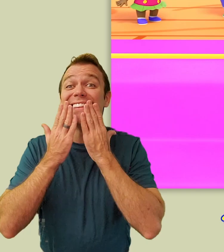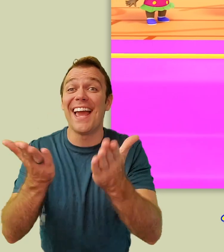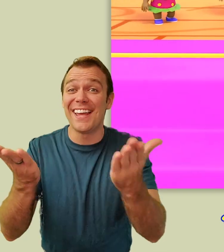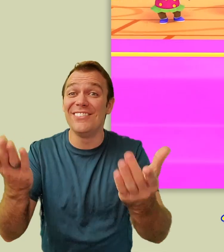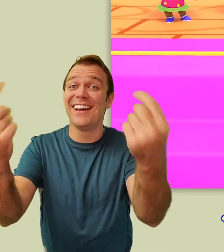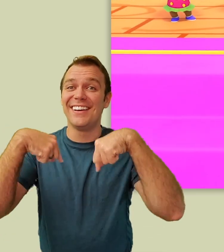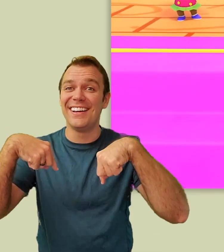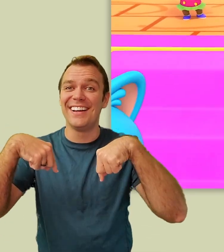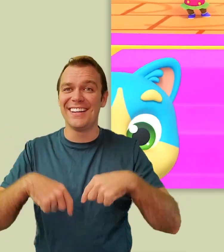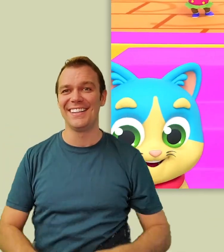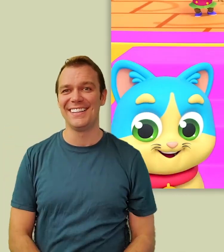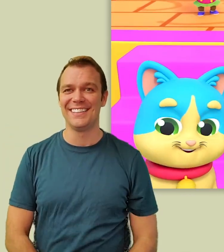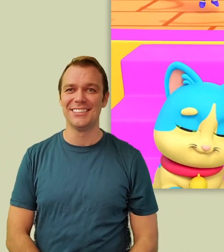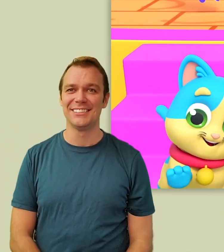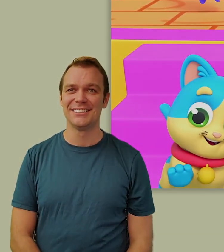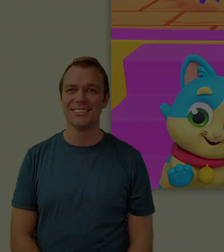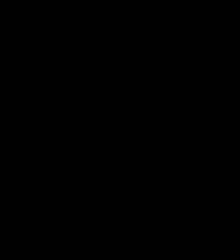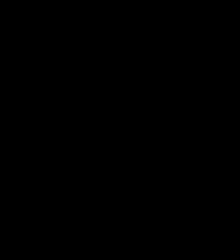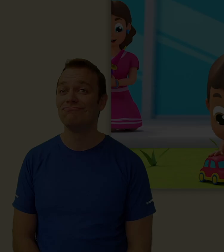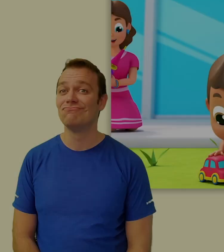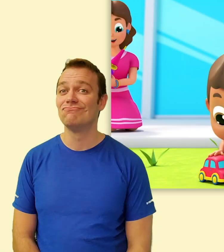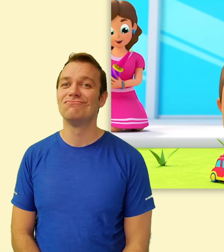Thanks, everybody! Yeah!